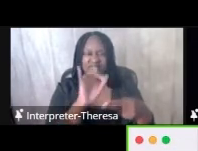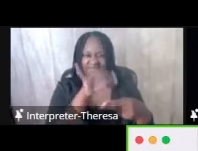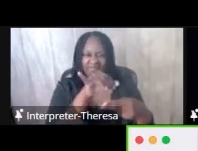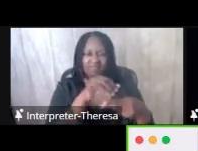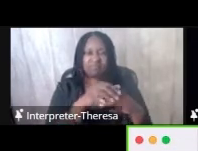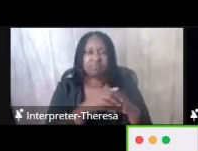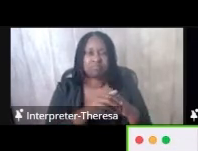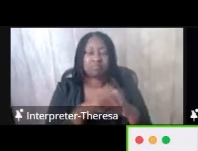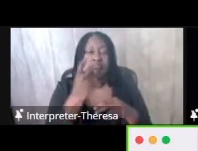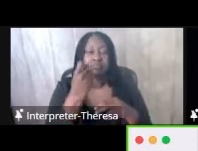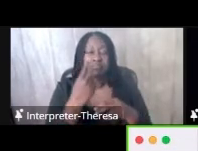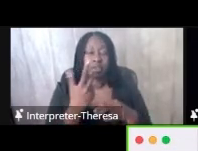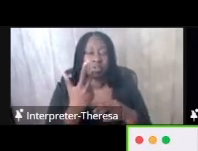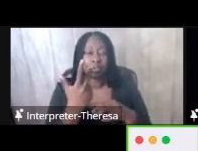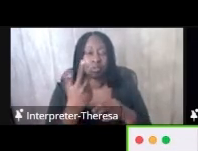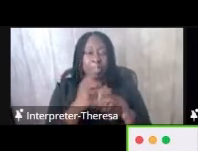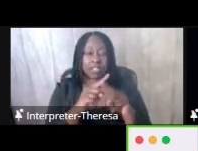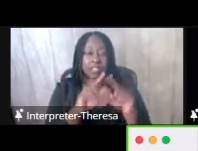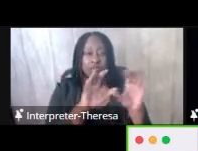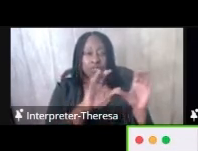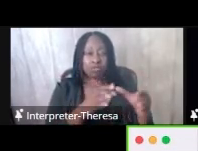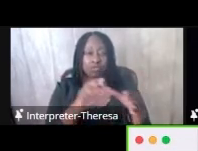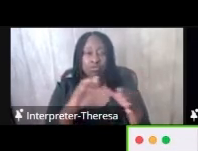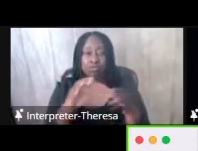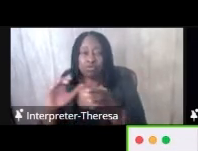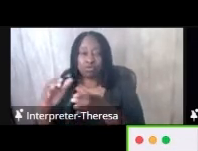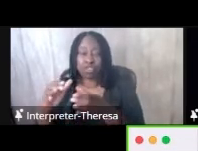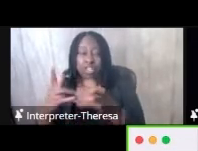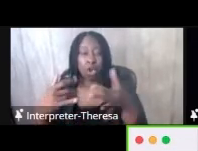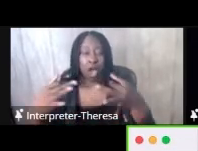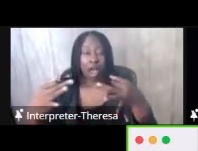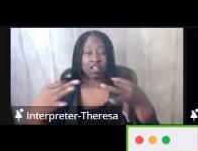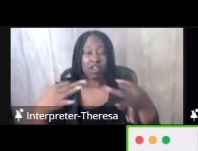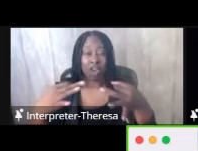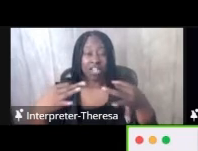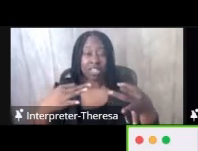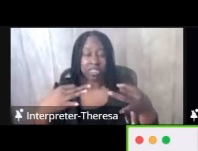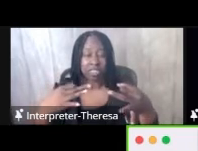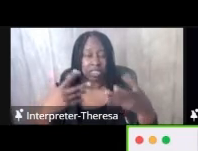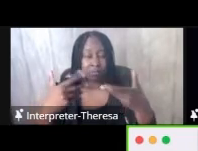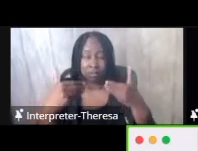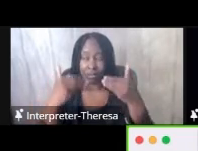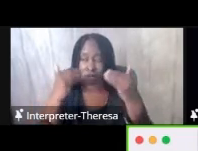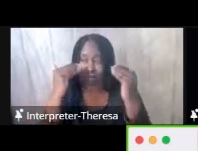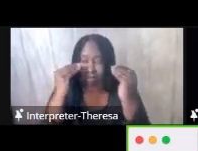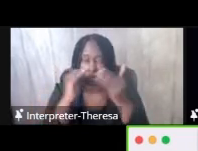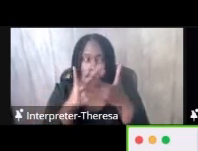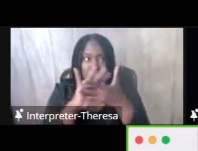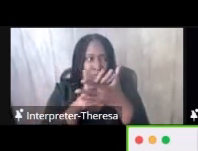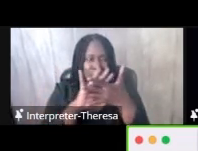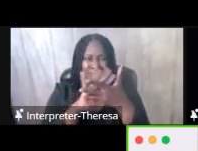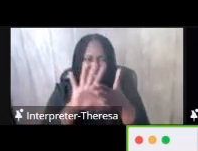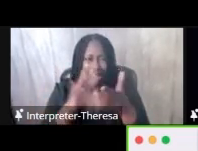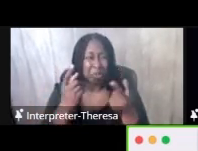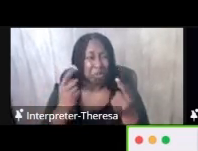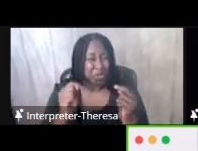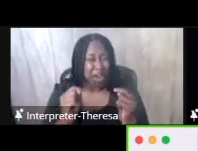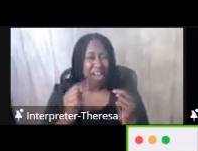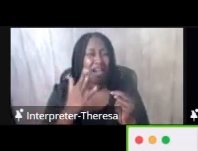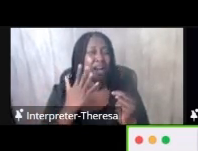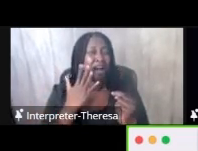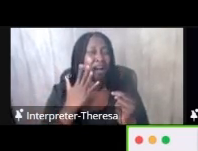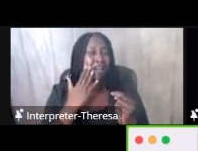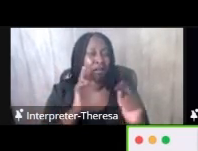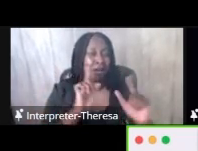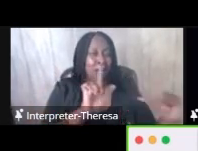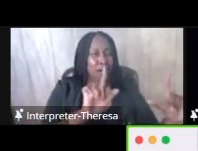groups today. This is where like the directions could become mind-boggling. We've tried to color code. I don't know how you all feel about color codes, but I find them very